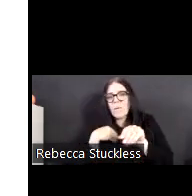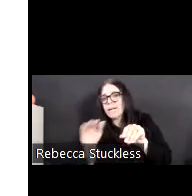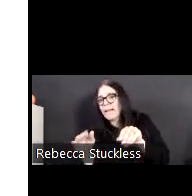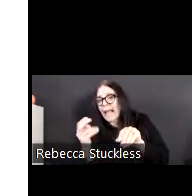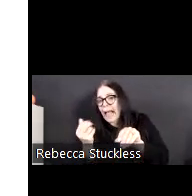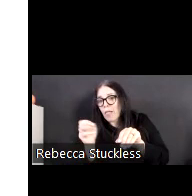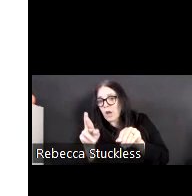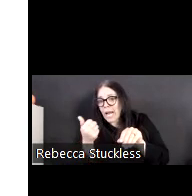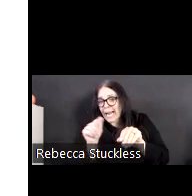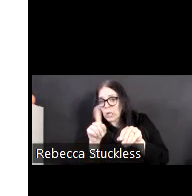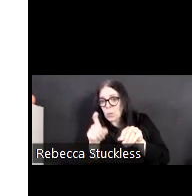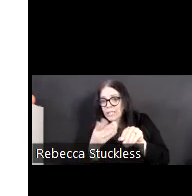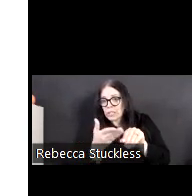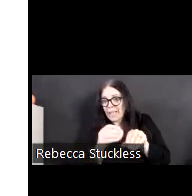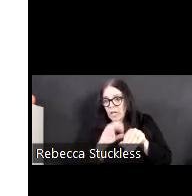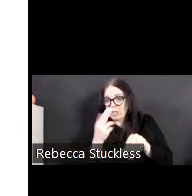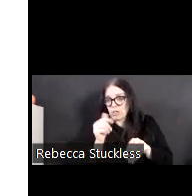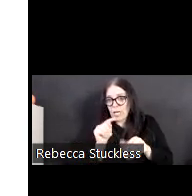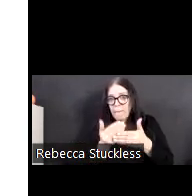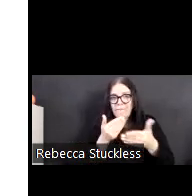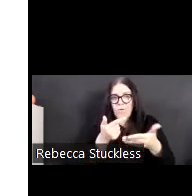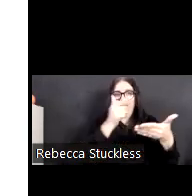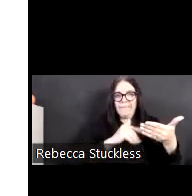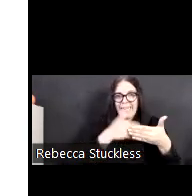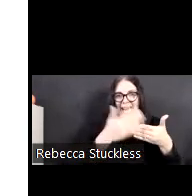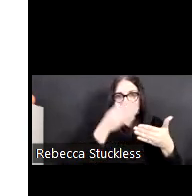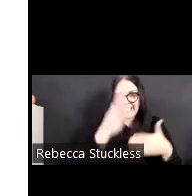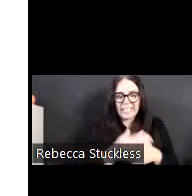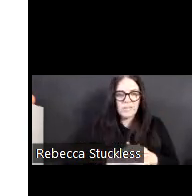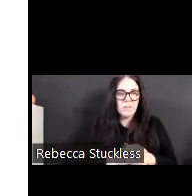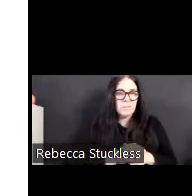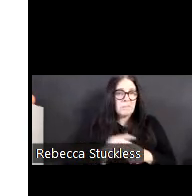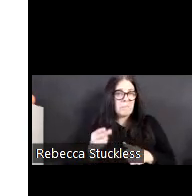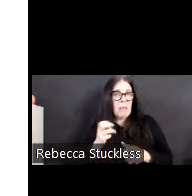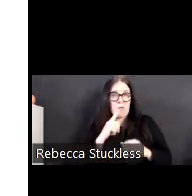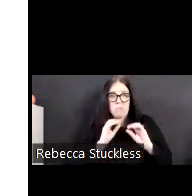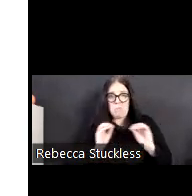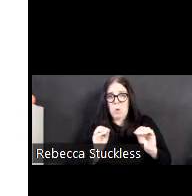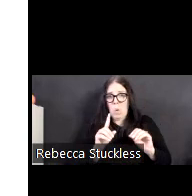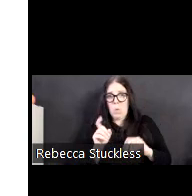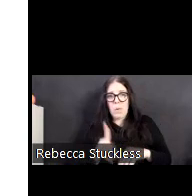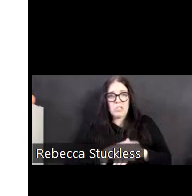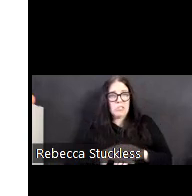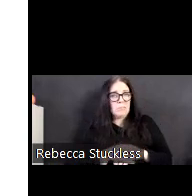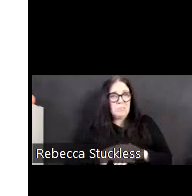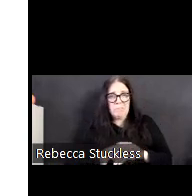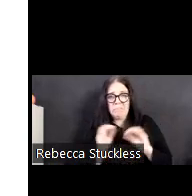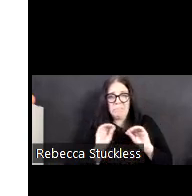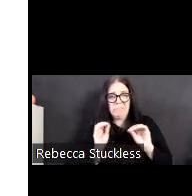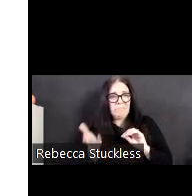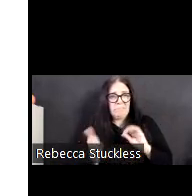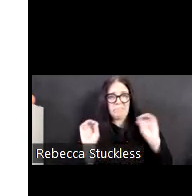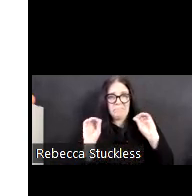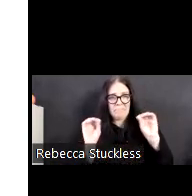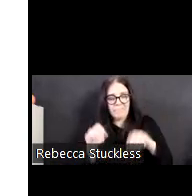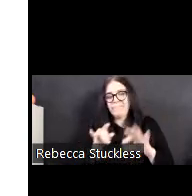see if there are any questions in the chat before we welcome our next guest. No questions at this point. Okay, wonderful.